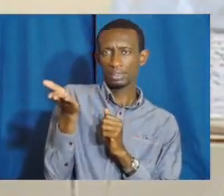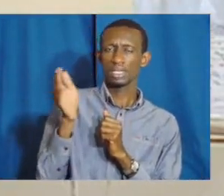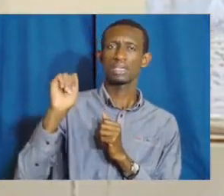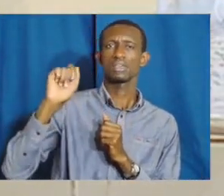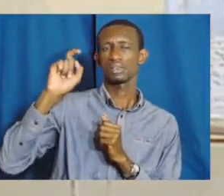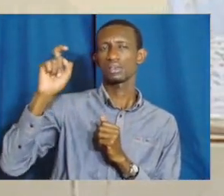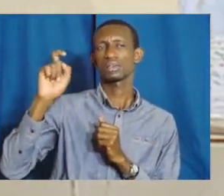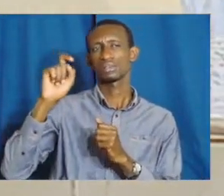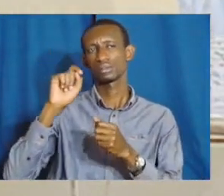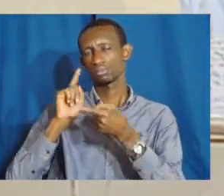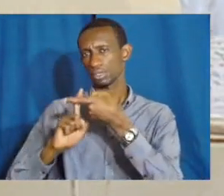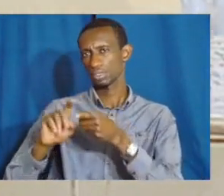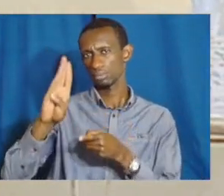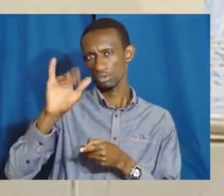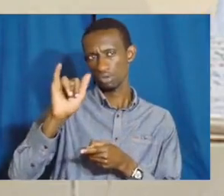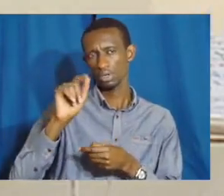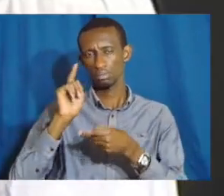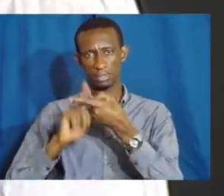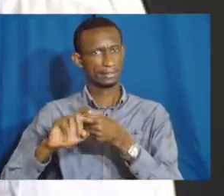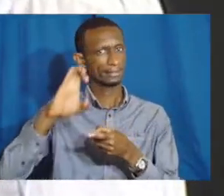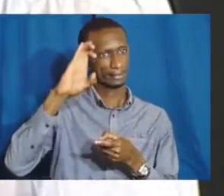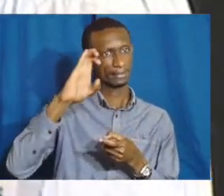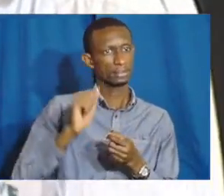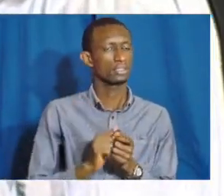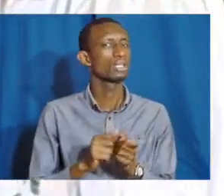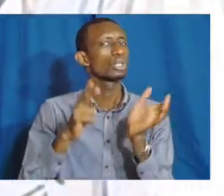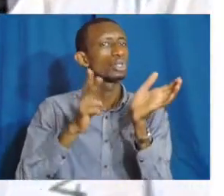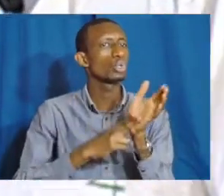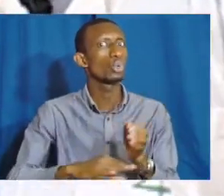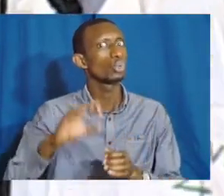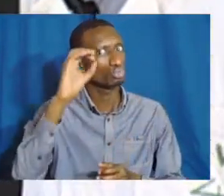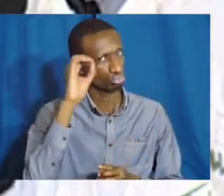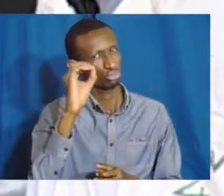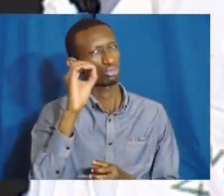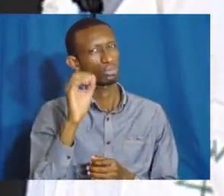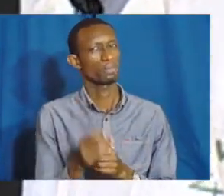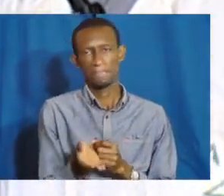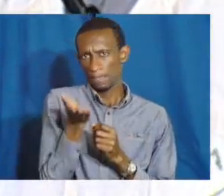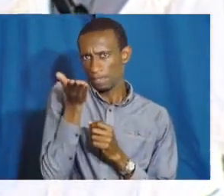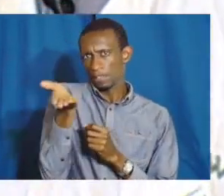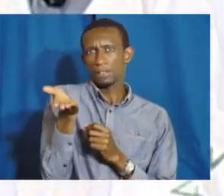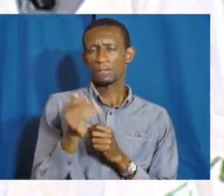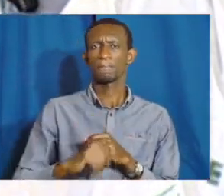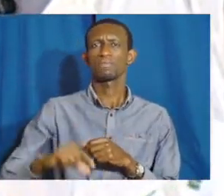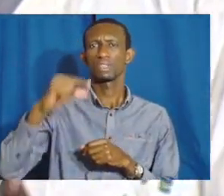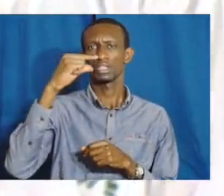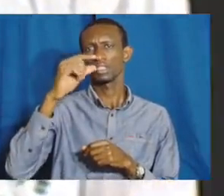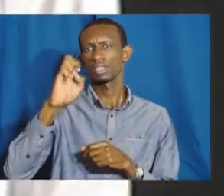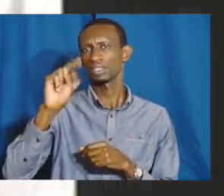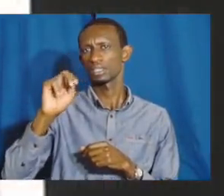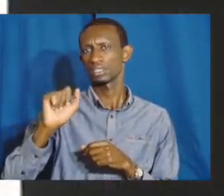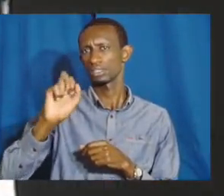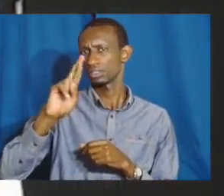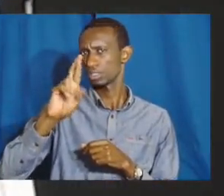by plus c equals 0. This is the general form. But in many